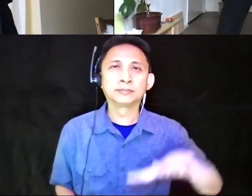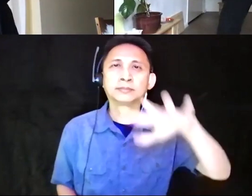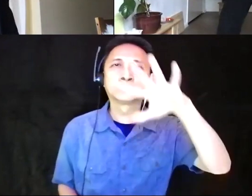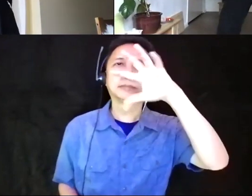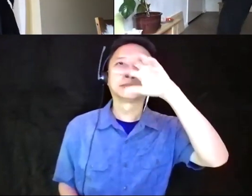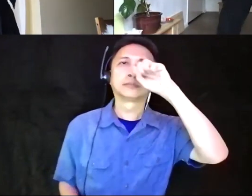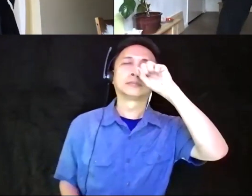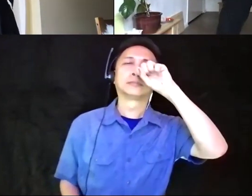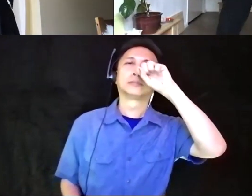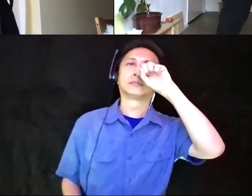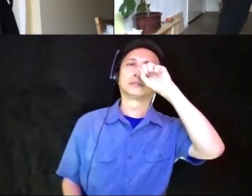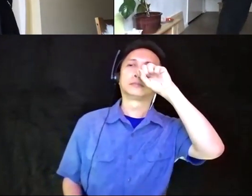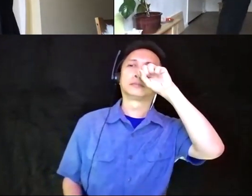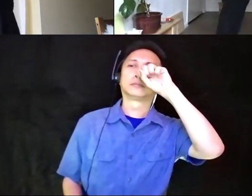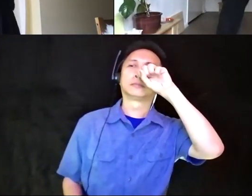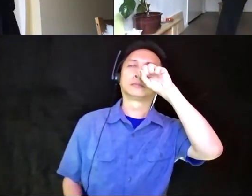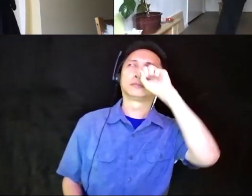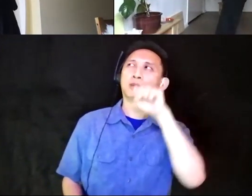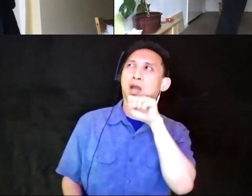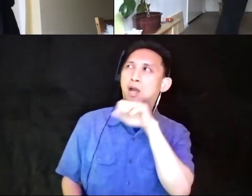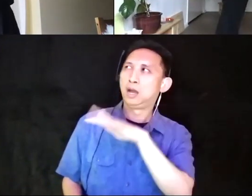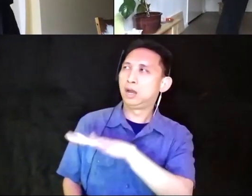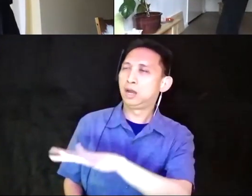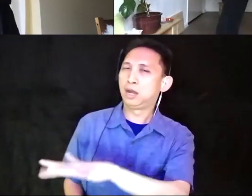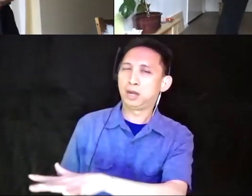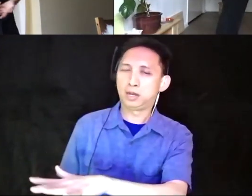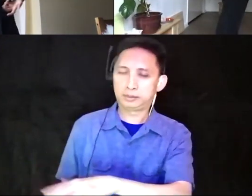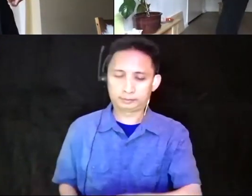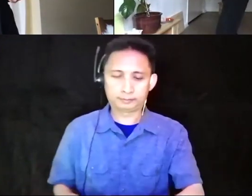In and out.